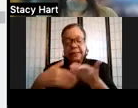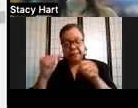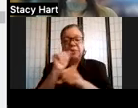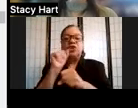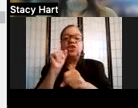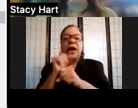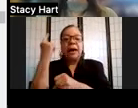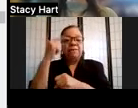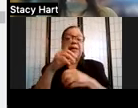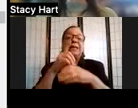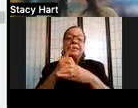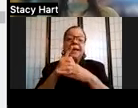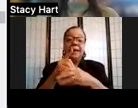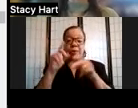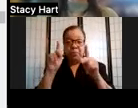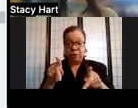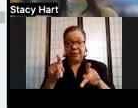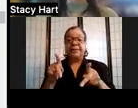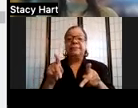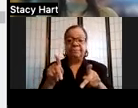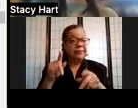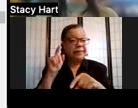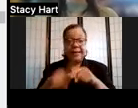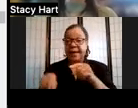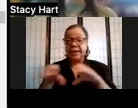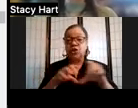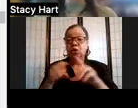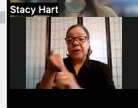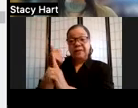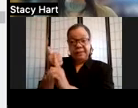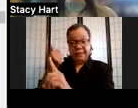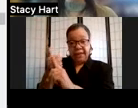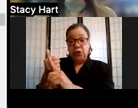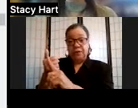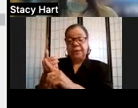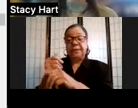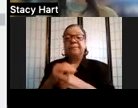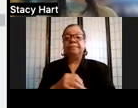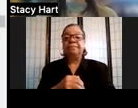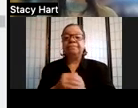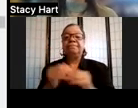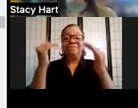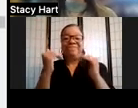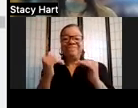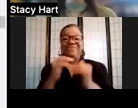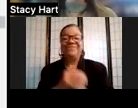the individual with a disability cannot perform for themselves. Next slide.